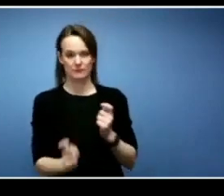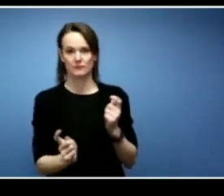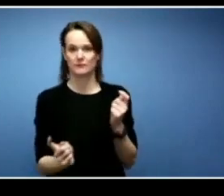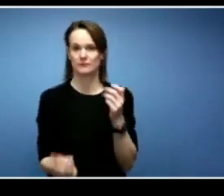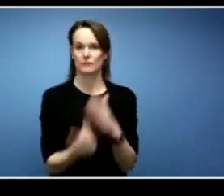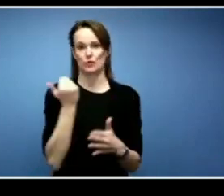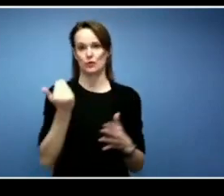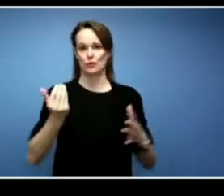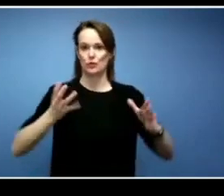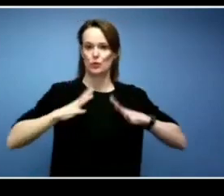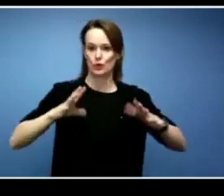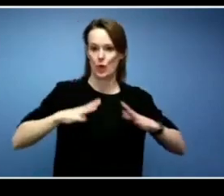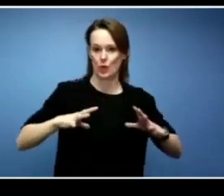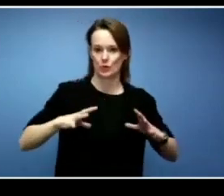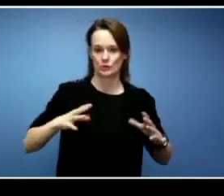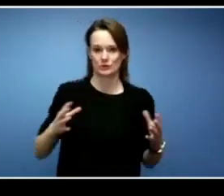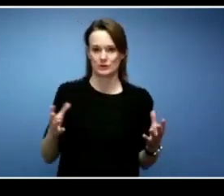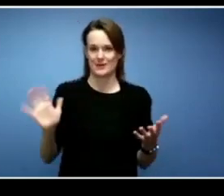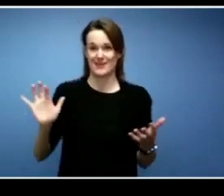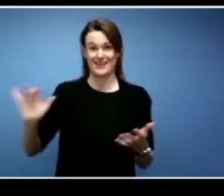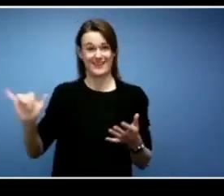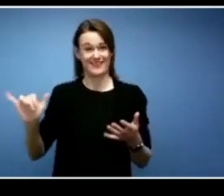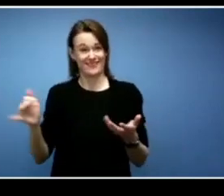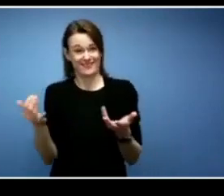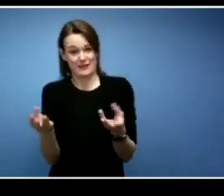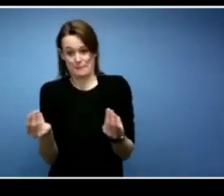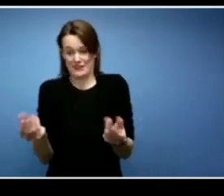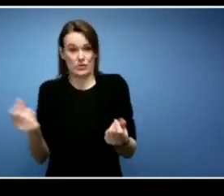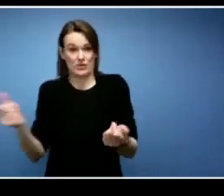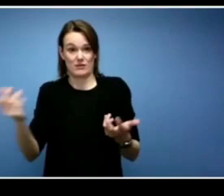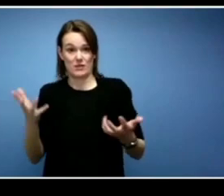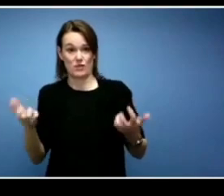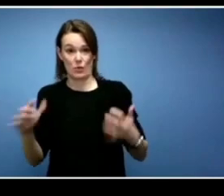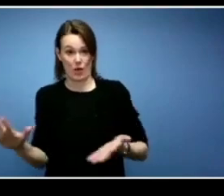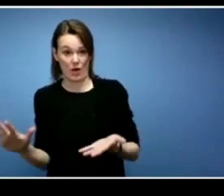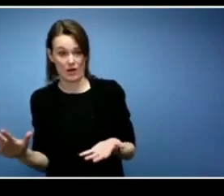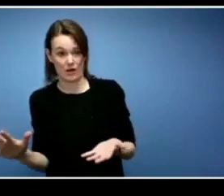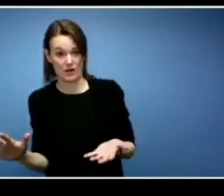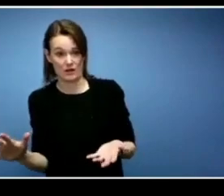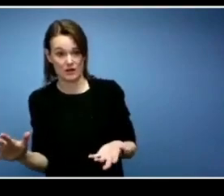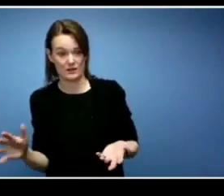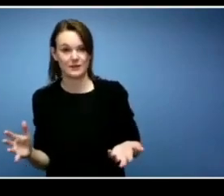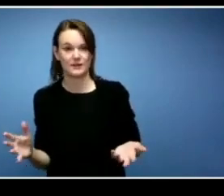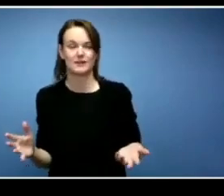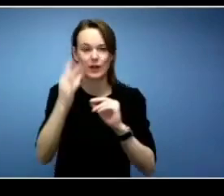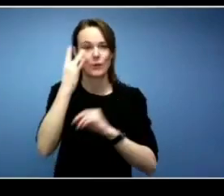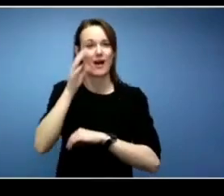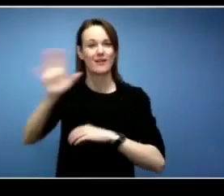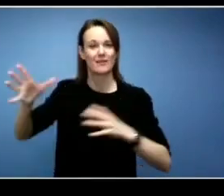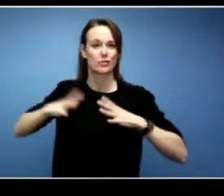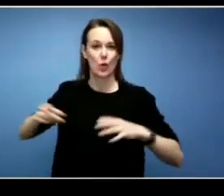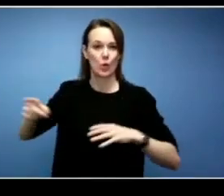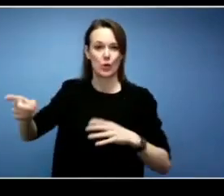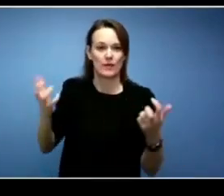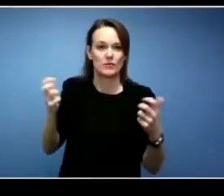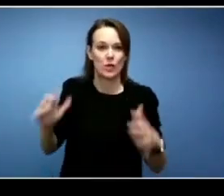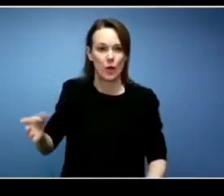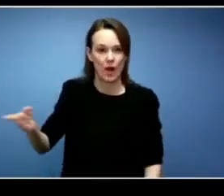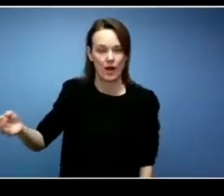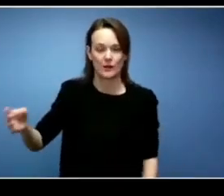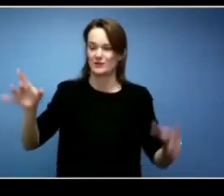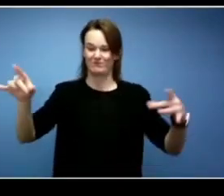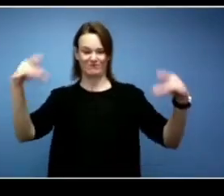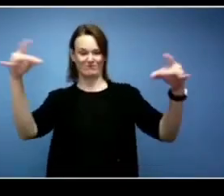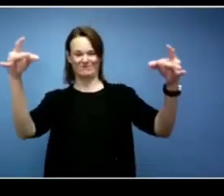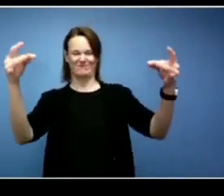textile, for me, just gives it such a full story. First of all, the textile was unwanted.